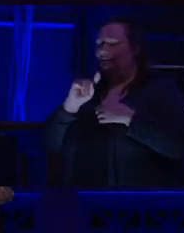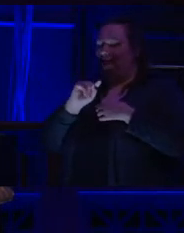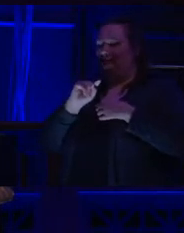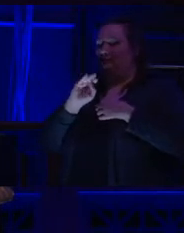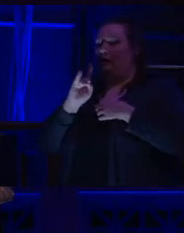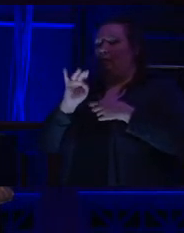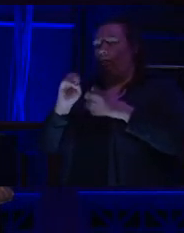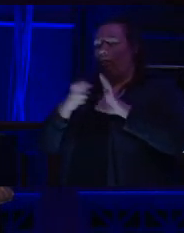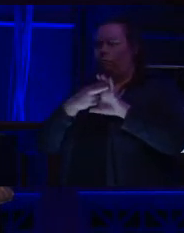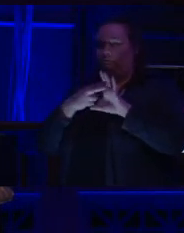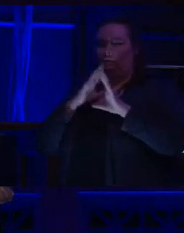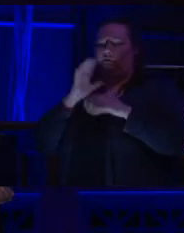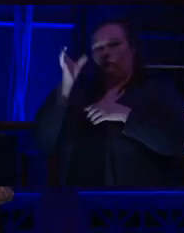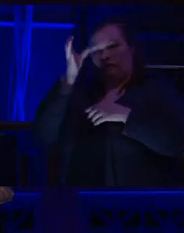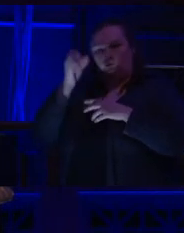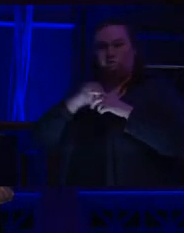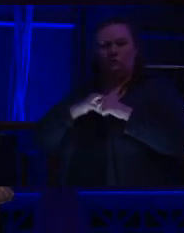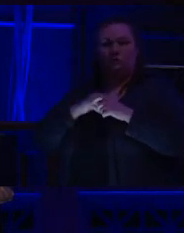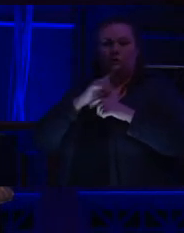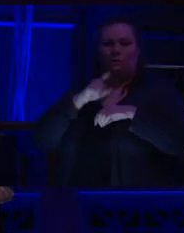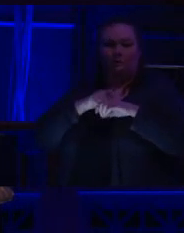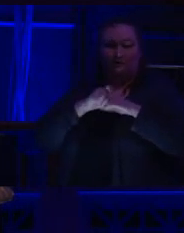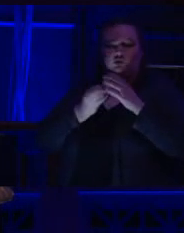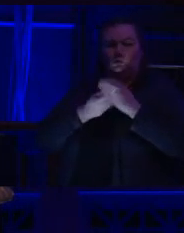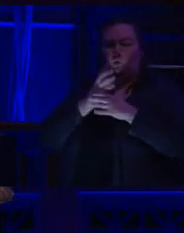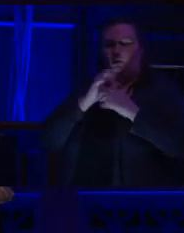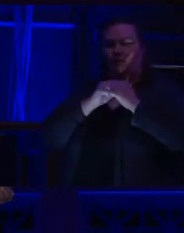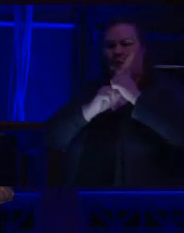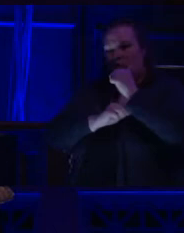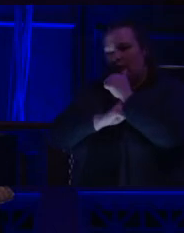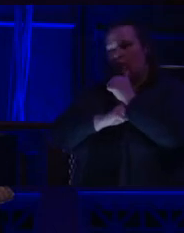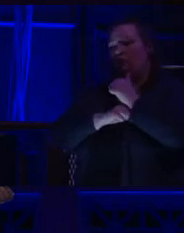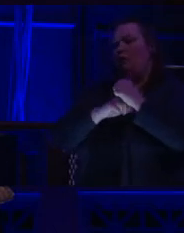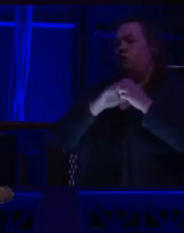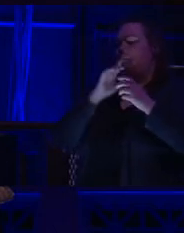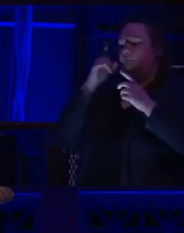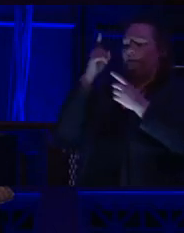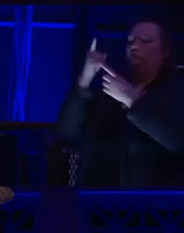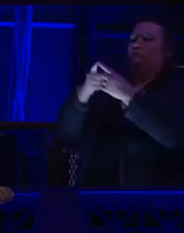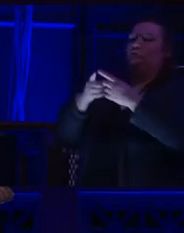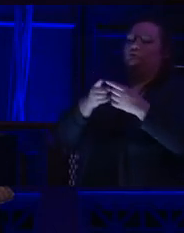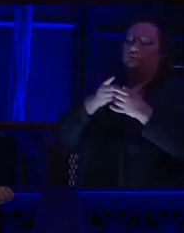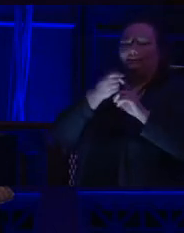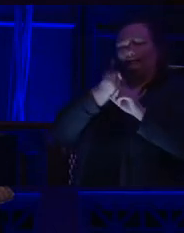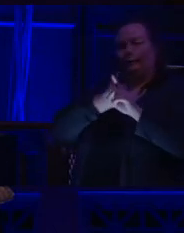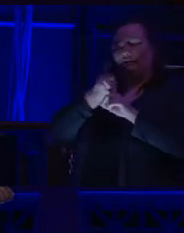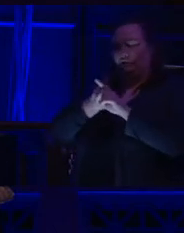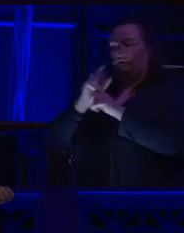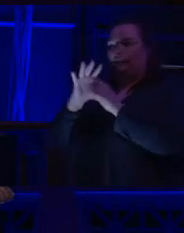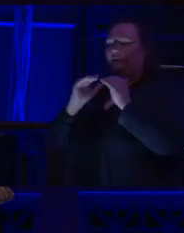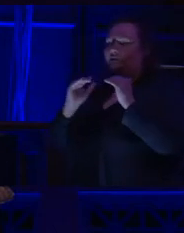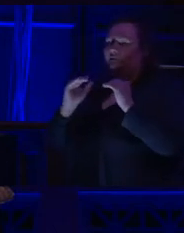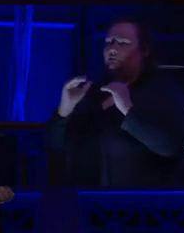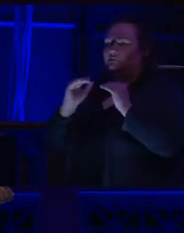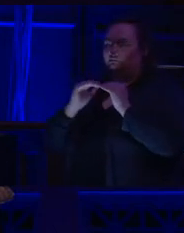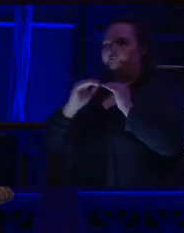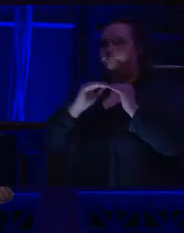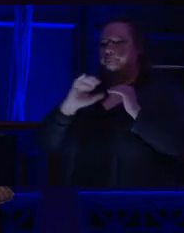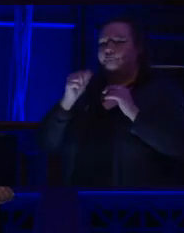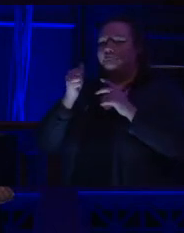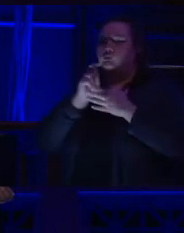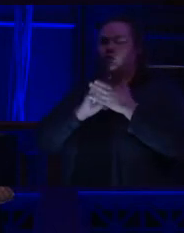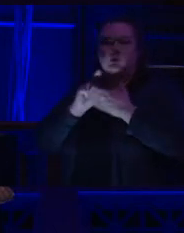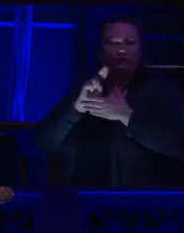worked tirelessly to grow knowledge as a foundational mission in each of his previous universities,